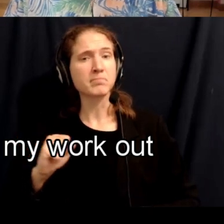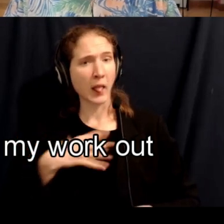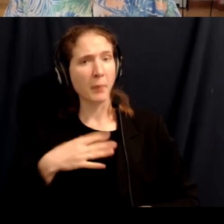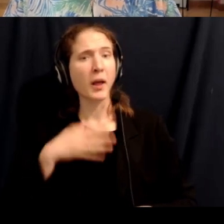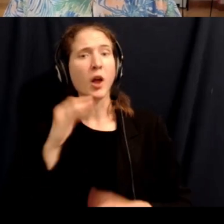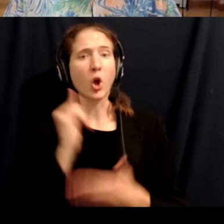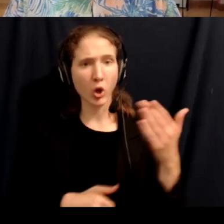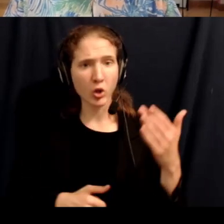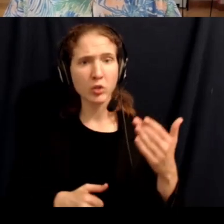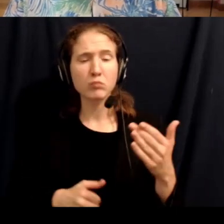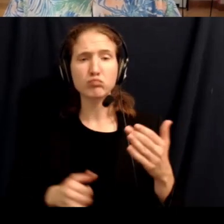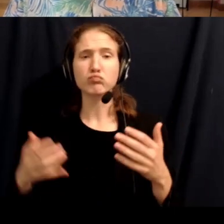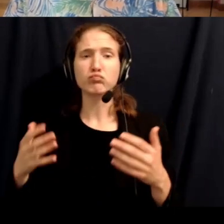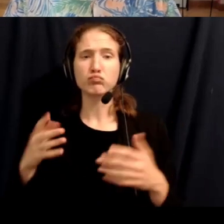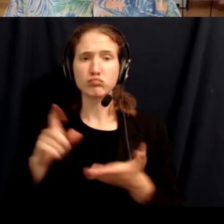work out to.